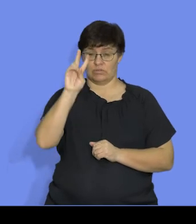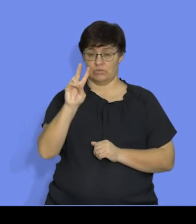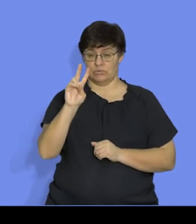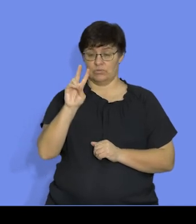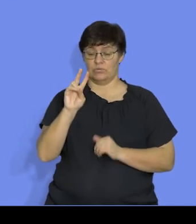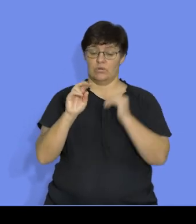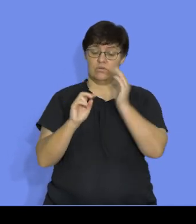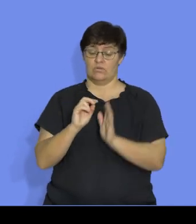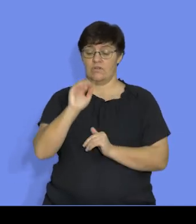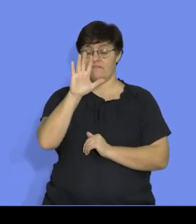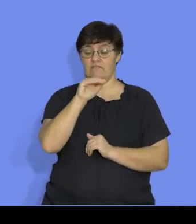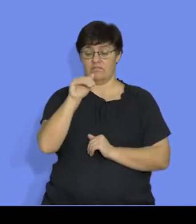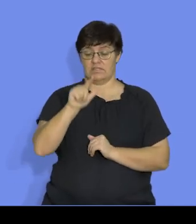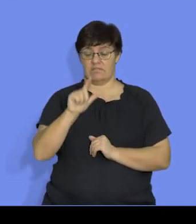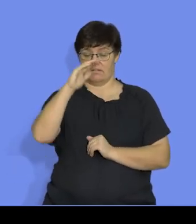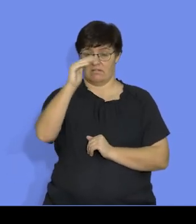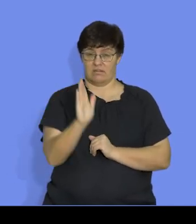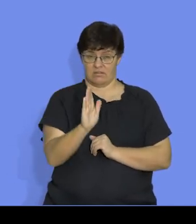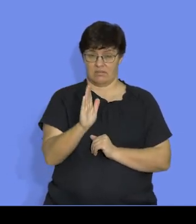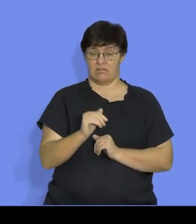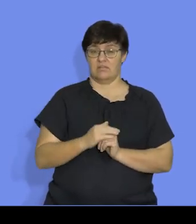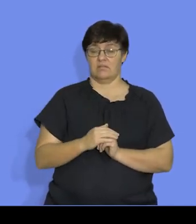2 times 5 over 7